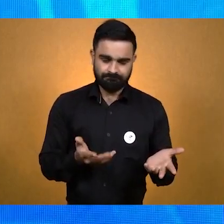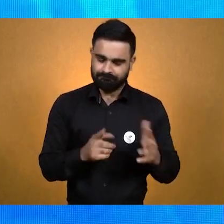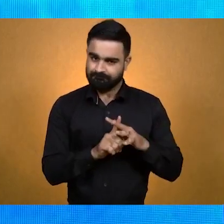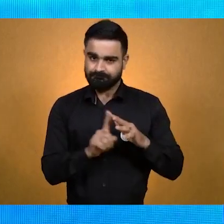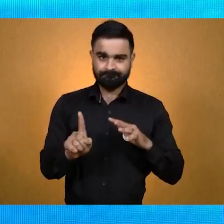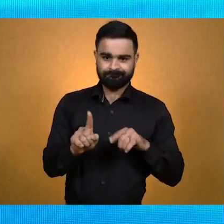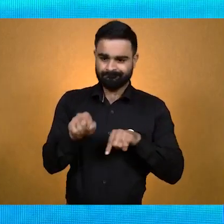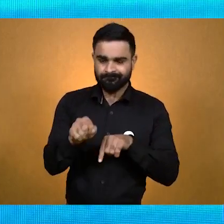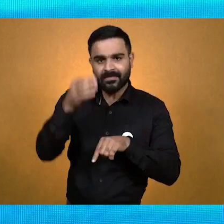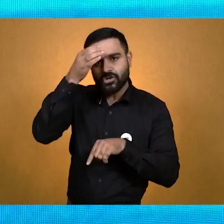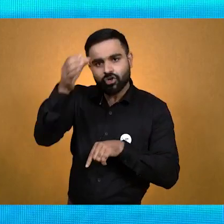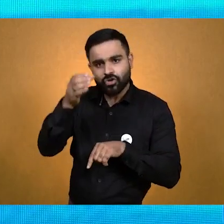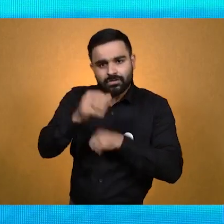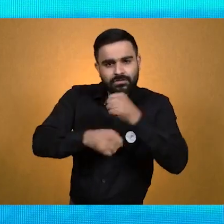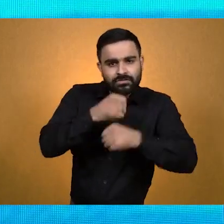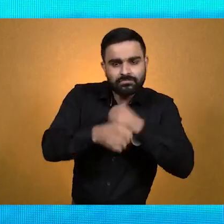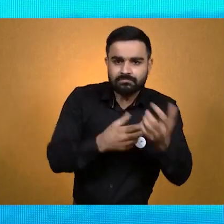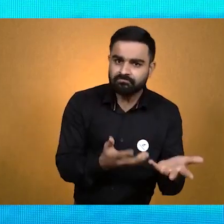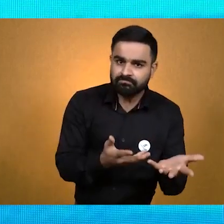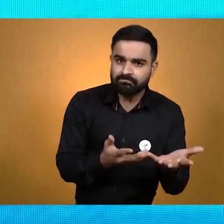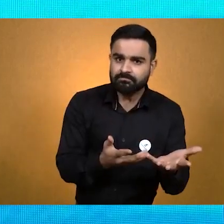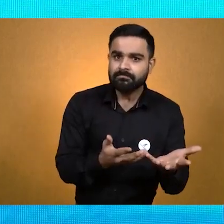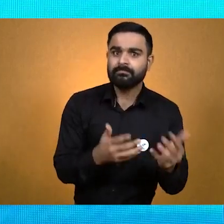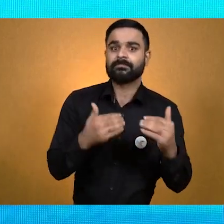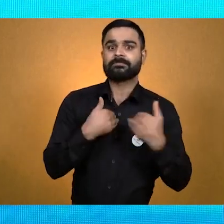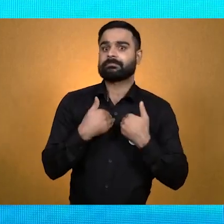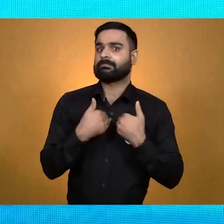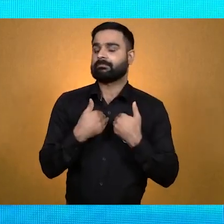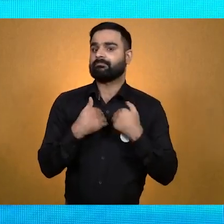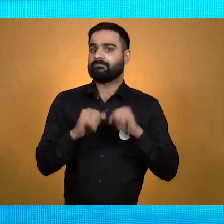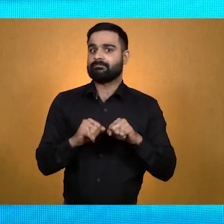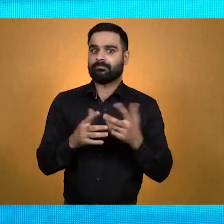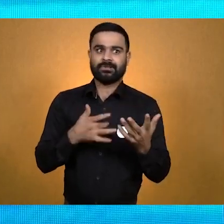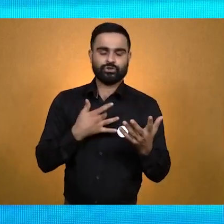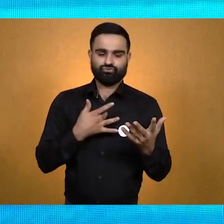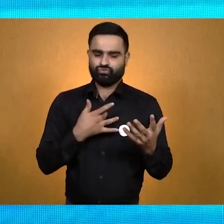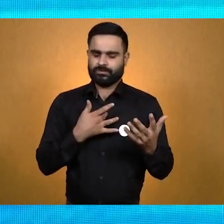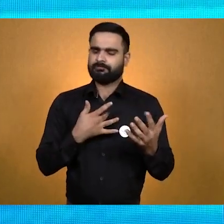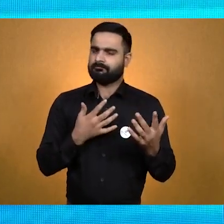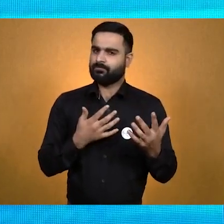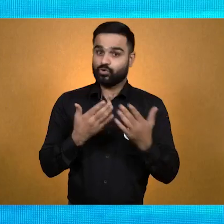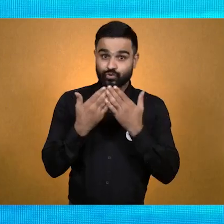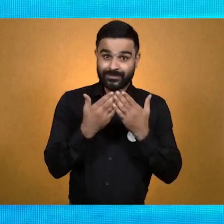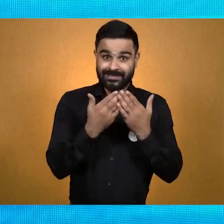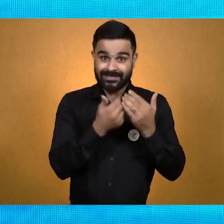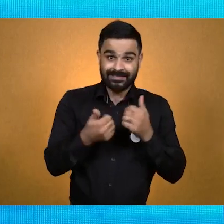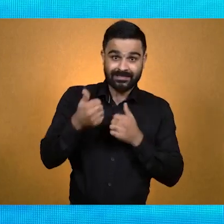conceptualized the concept of sportability, which we are, I'm spearheading, we are as a